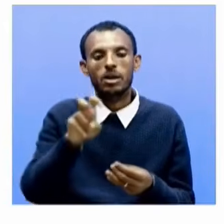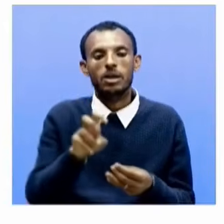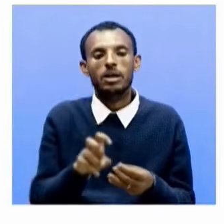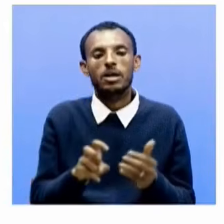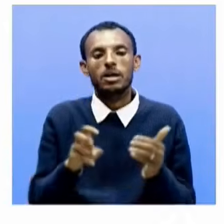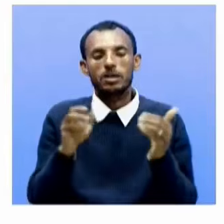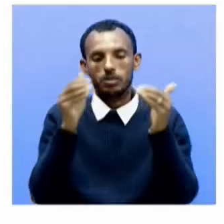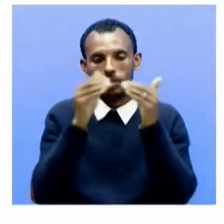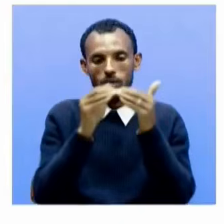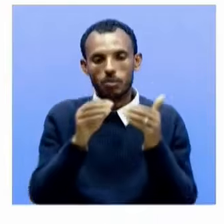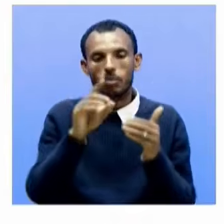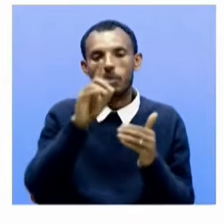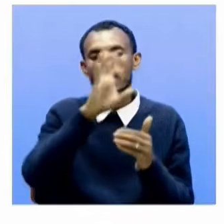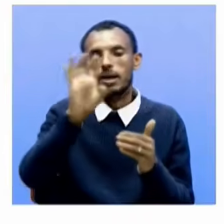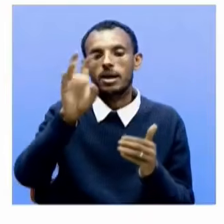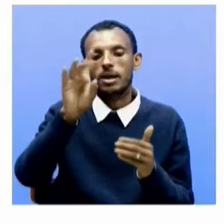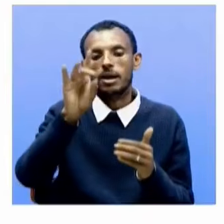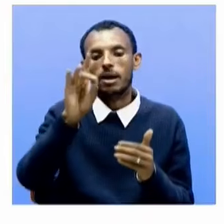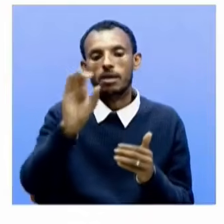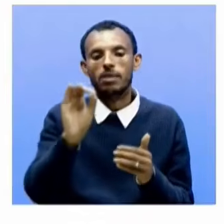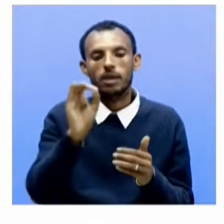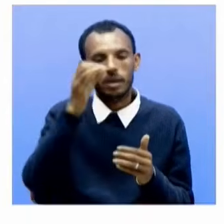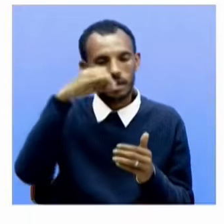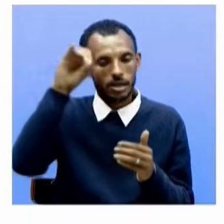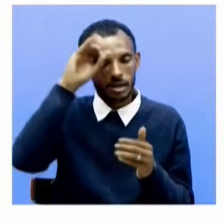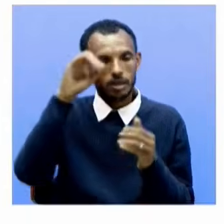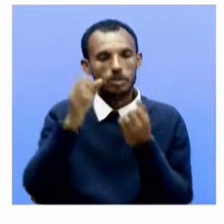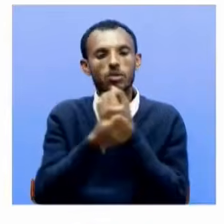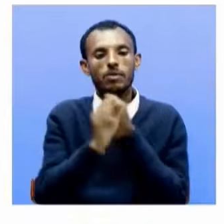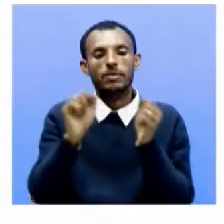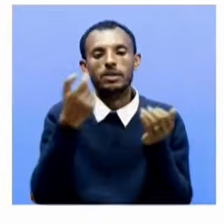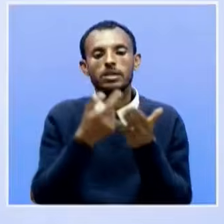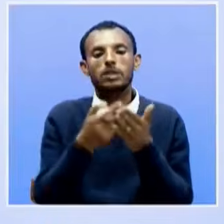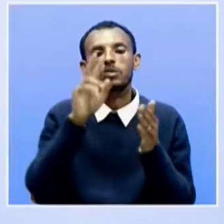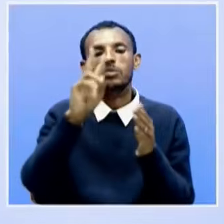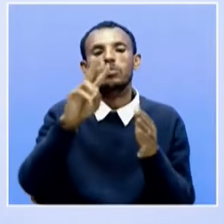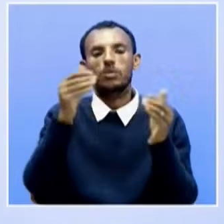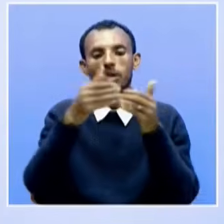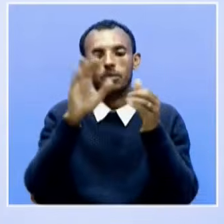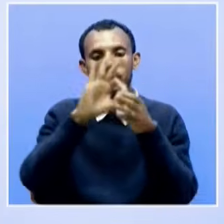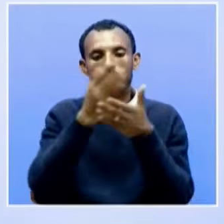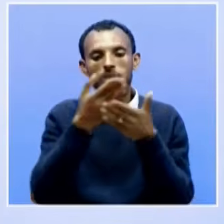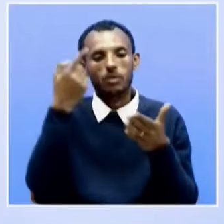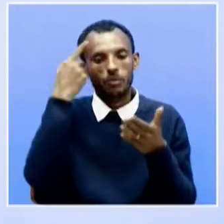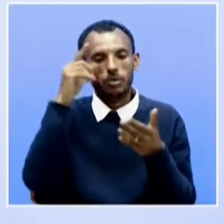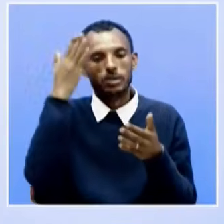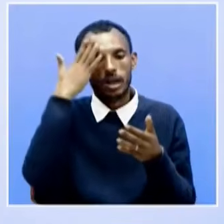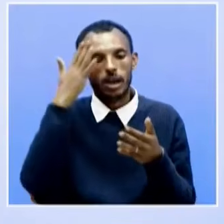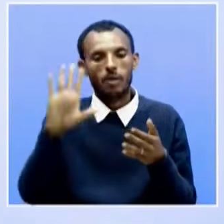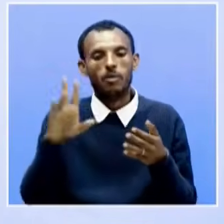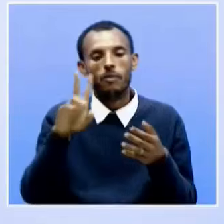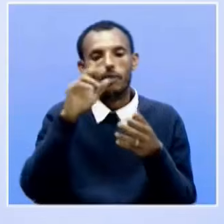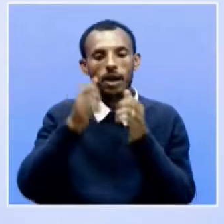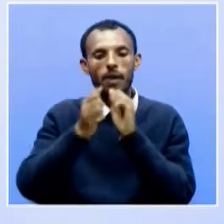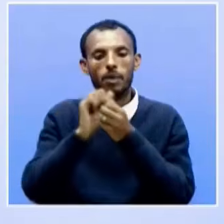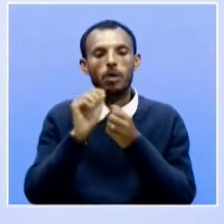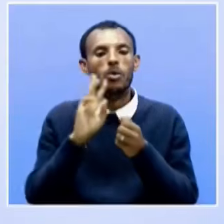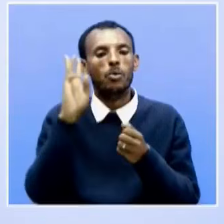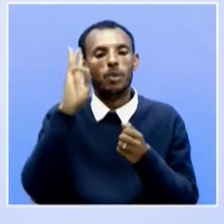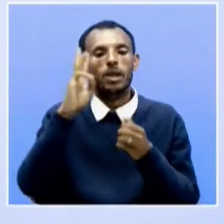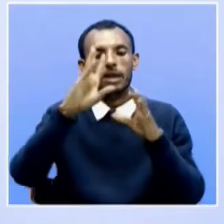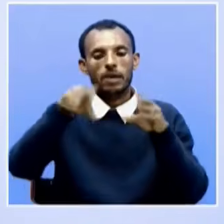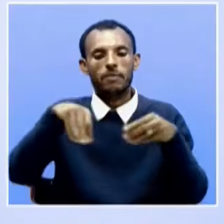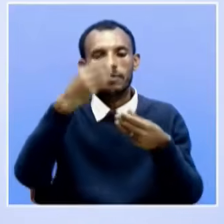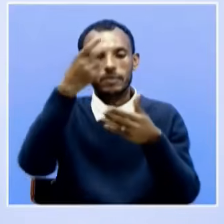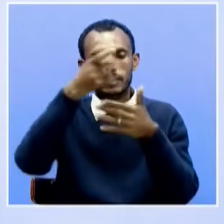is 180 degree. Okay, solving these two equations for the unknown variables will give us the